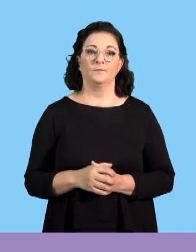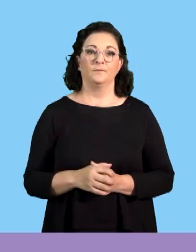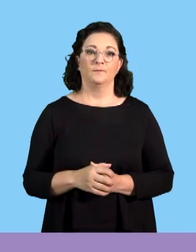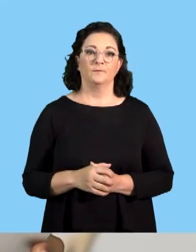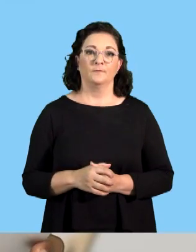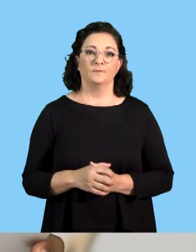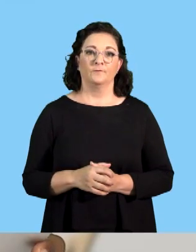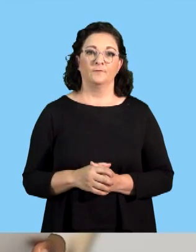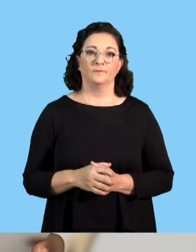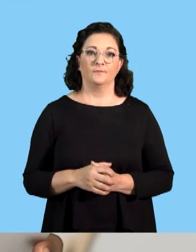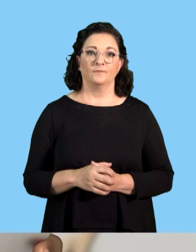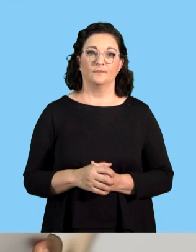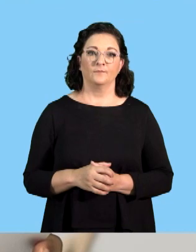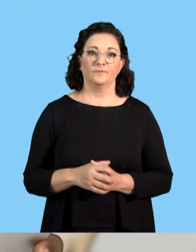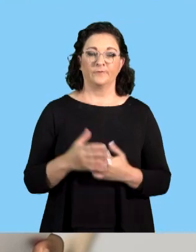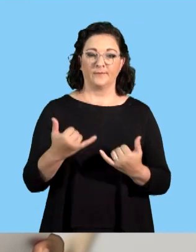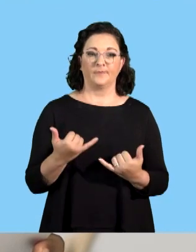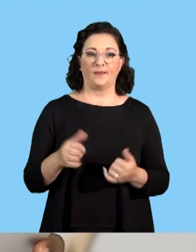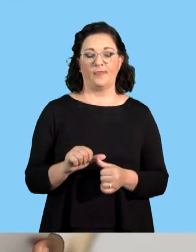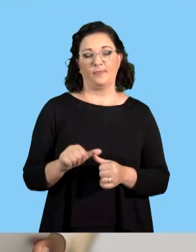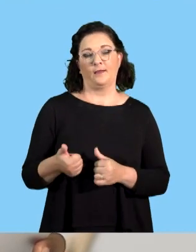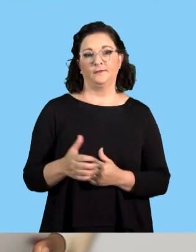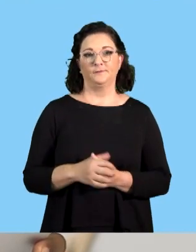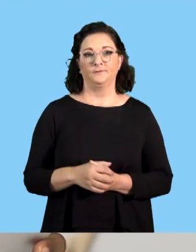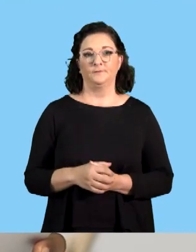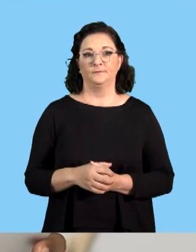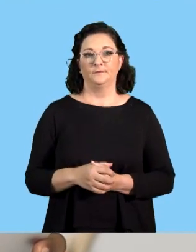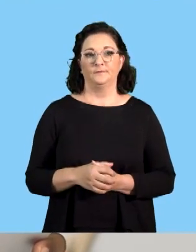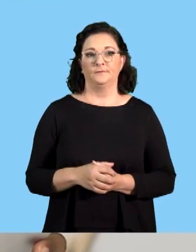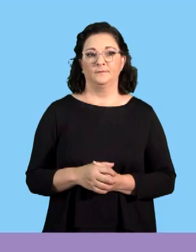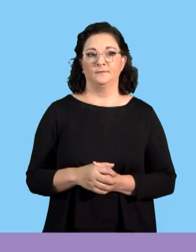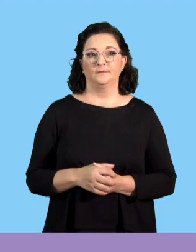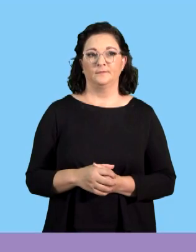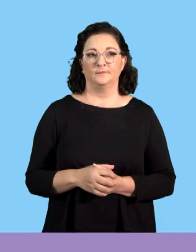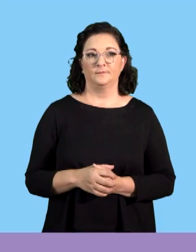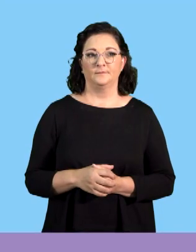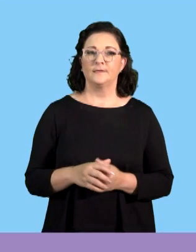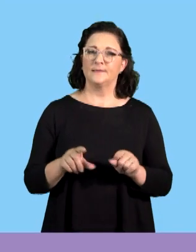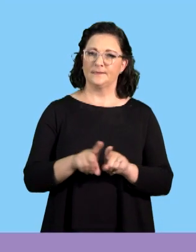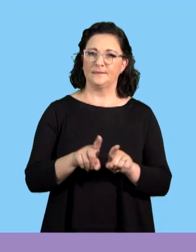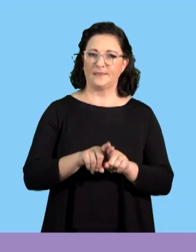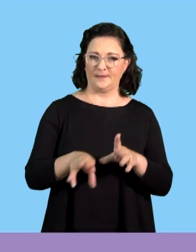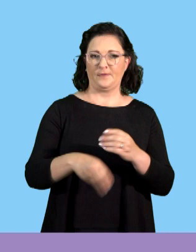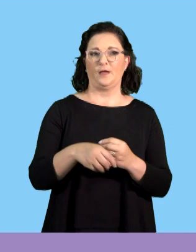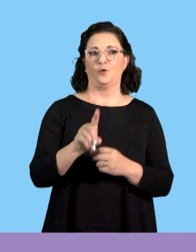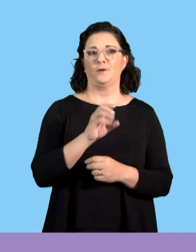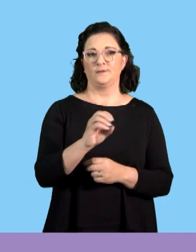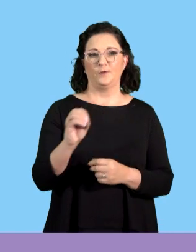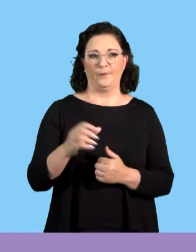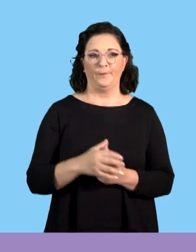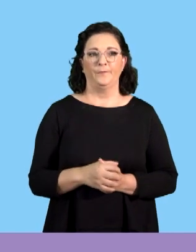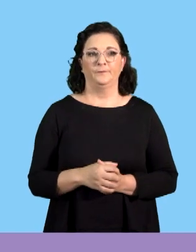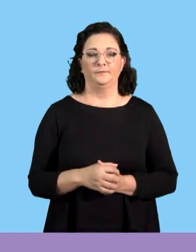247,608. Let's move to this next one. Write your zeros as I had said before.